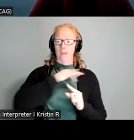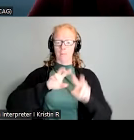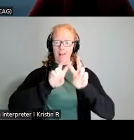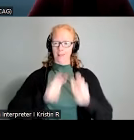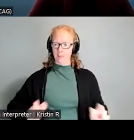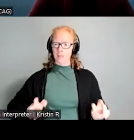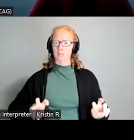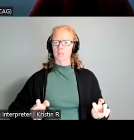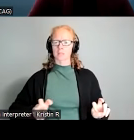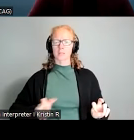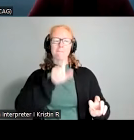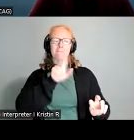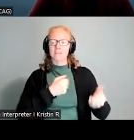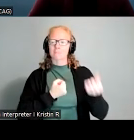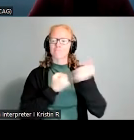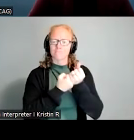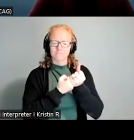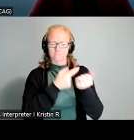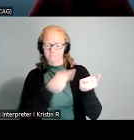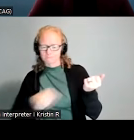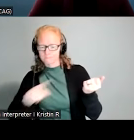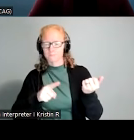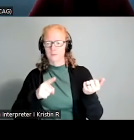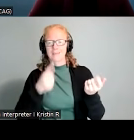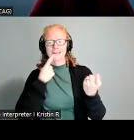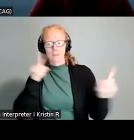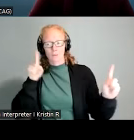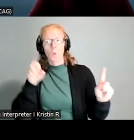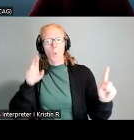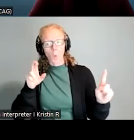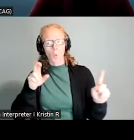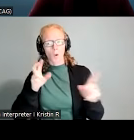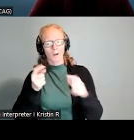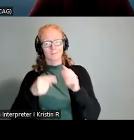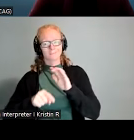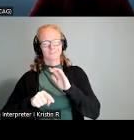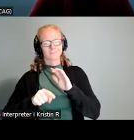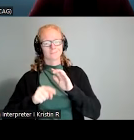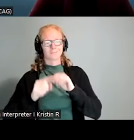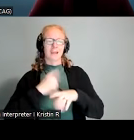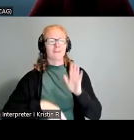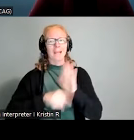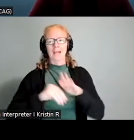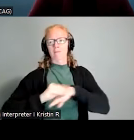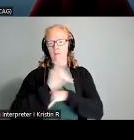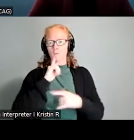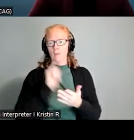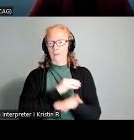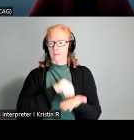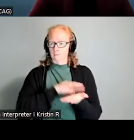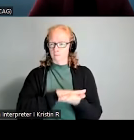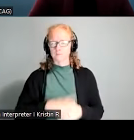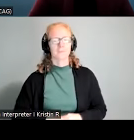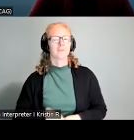evidence to support that a negative declaration or a mitigated negative declaration is an appropriate CEQA document, or